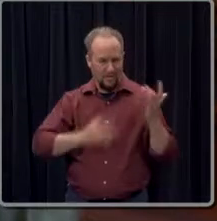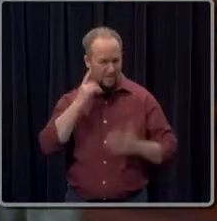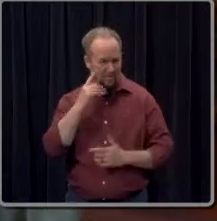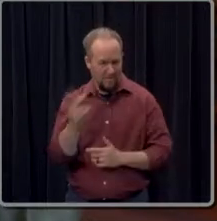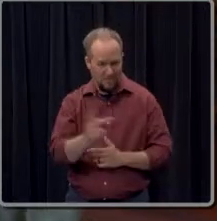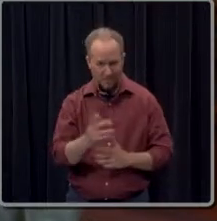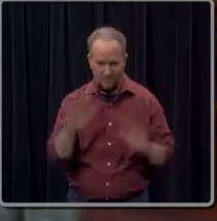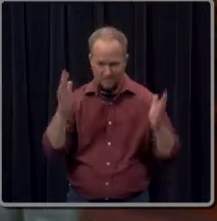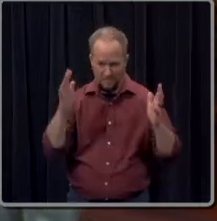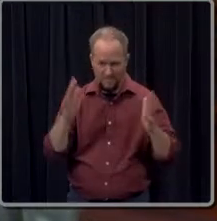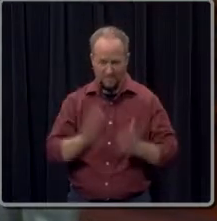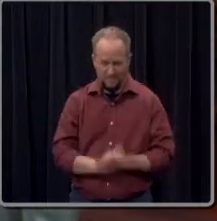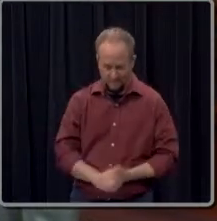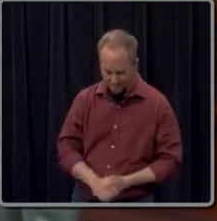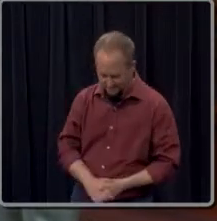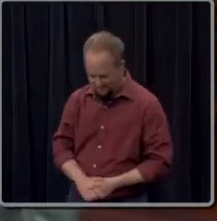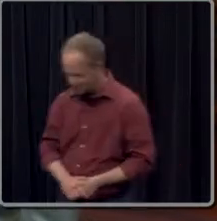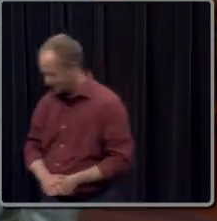guys.